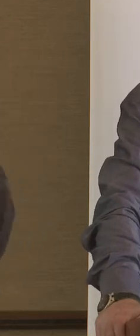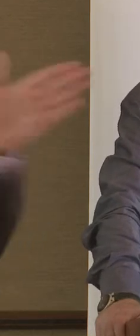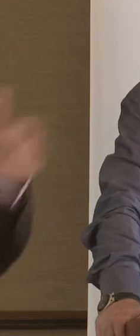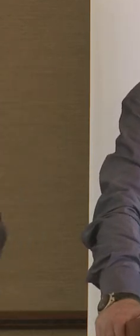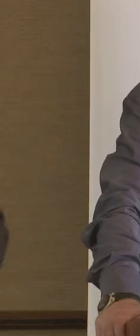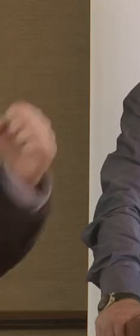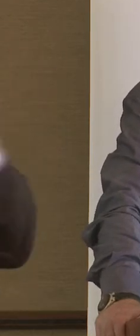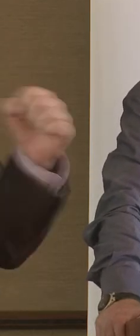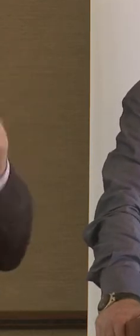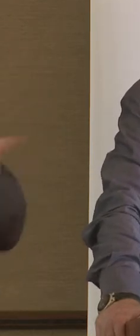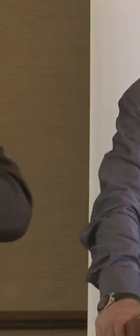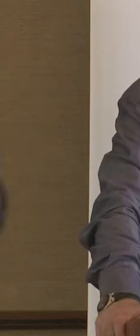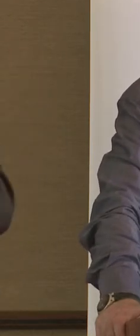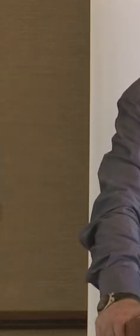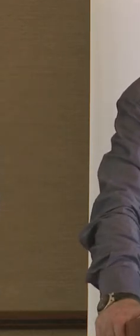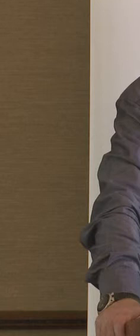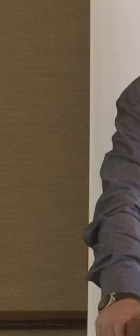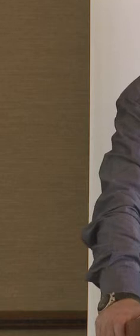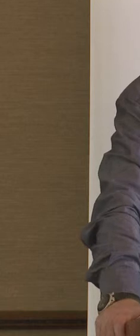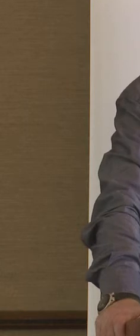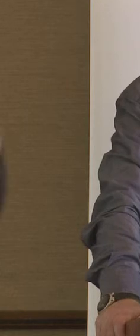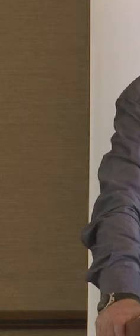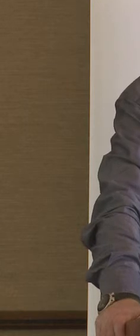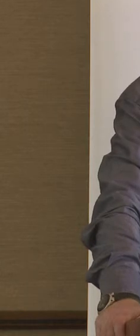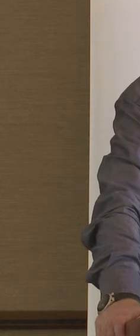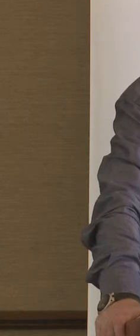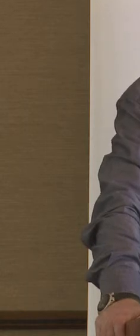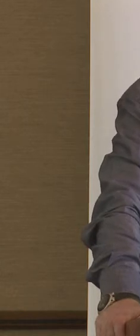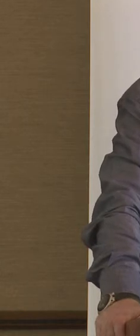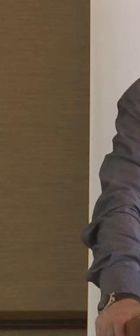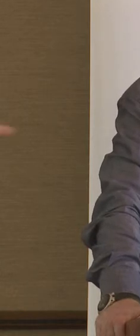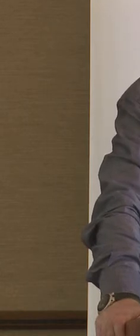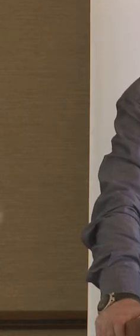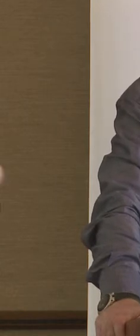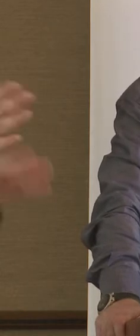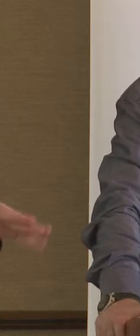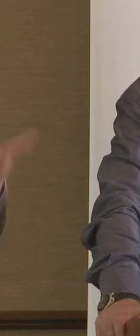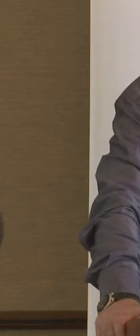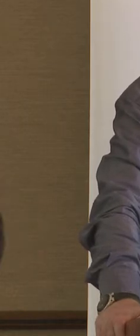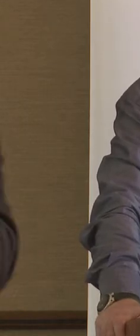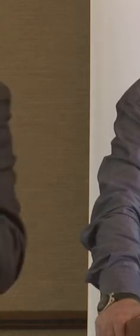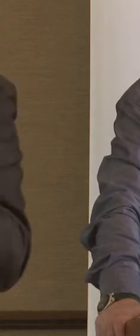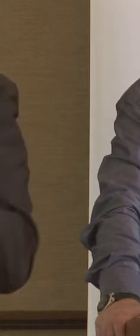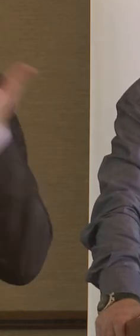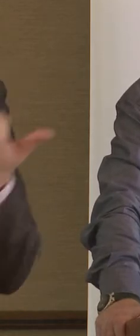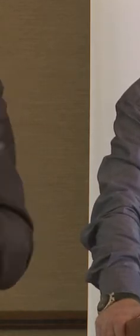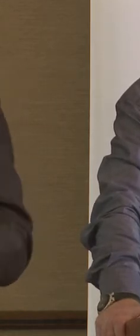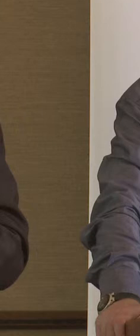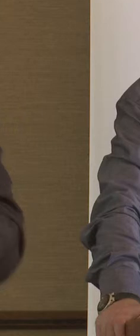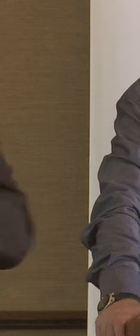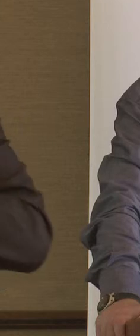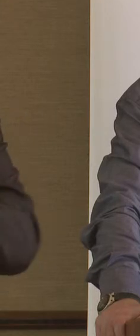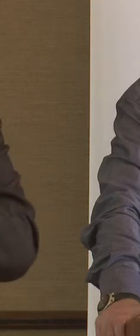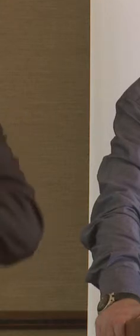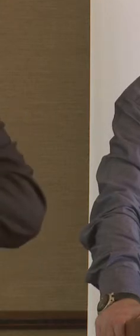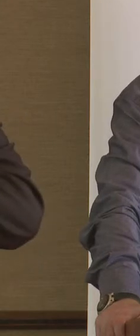transport services to the citizens of London. And I suppose there are a couple of key lessons we were trying to get through